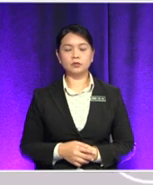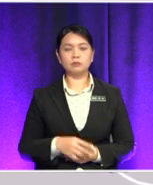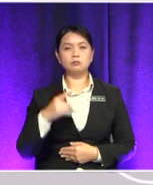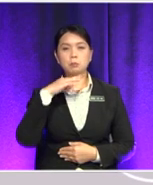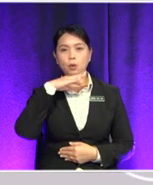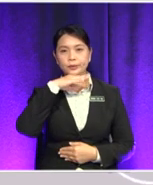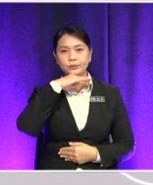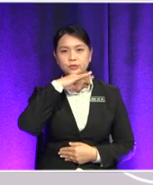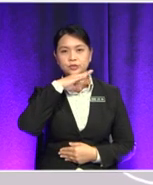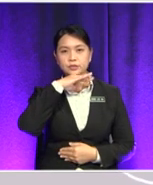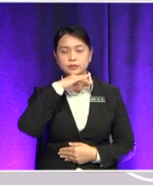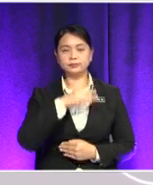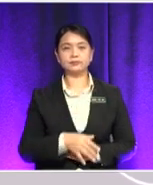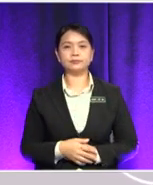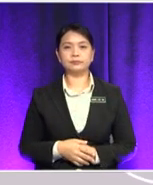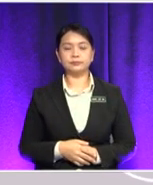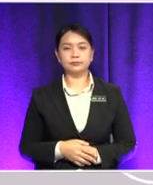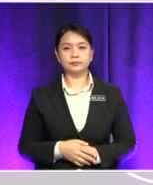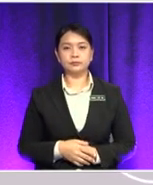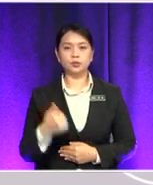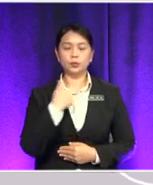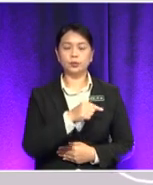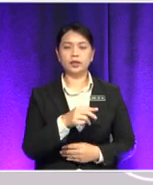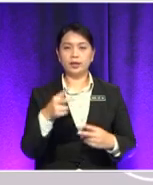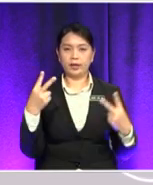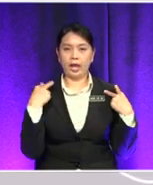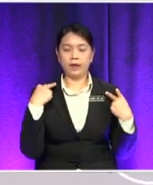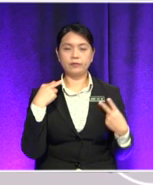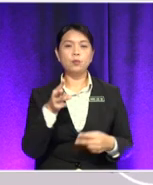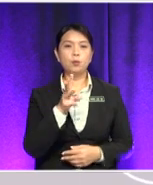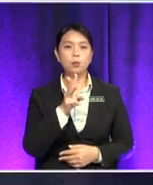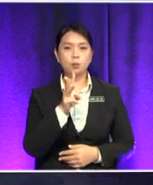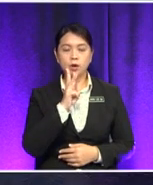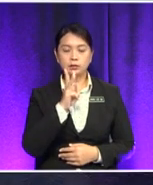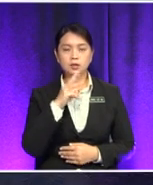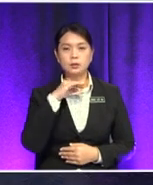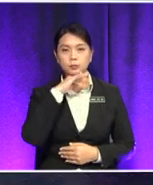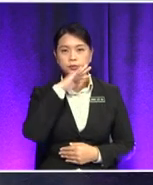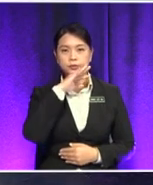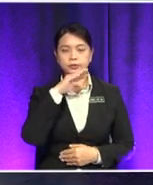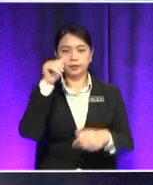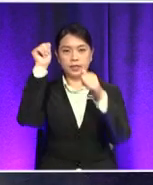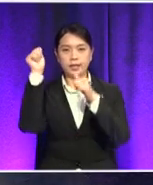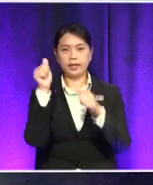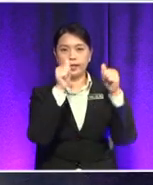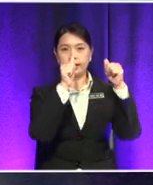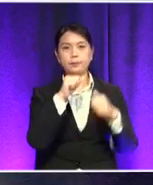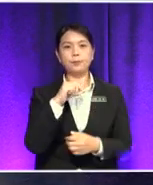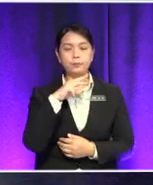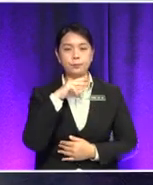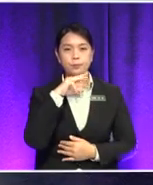Pollution. Yes. We have water pollution, maybe. Yeah. Air pollution. Yes.